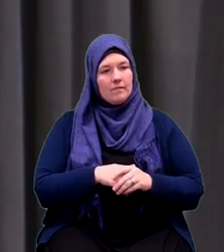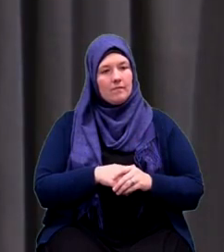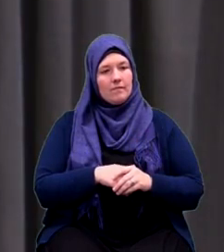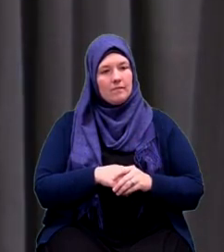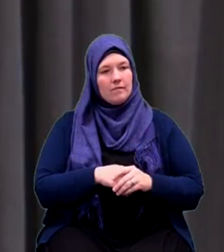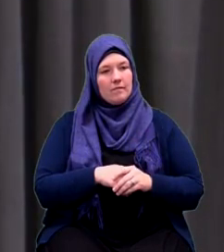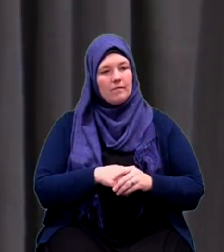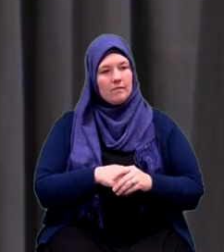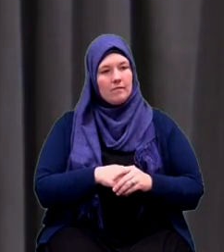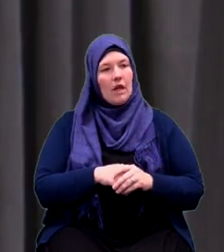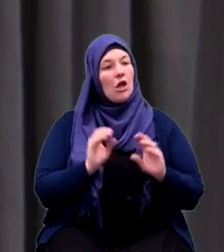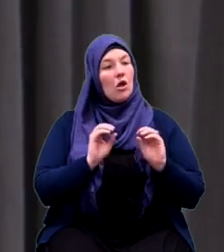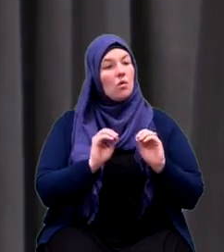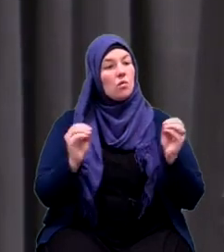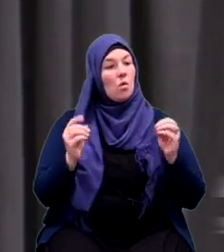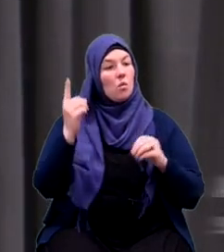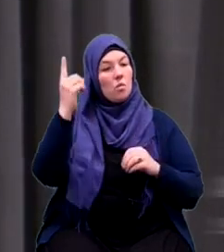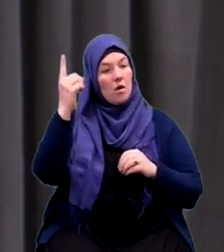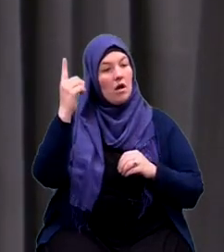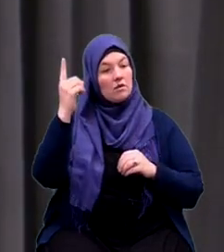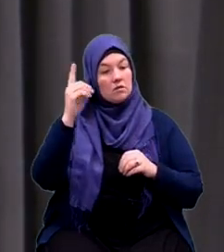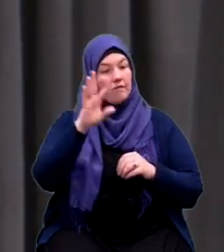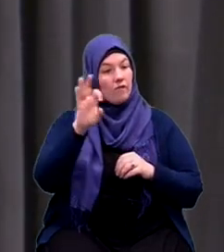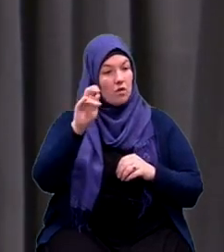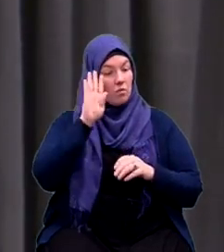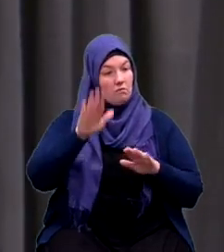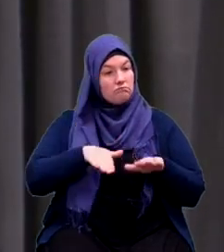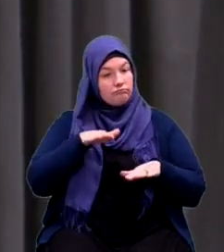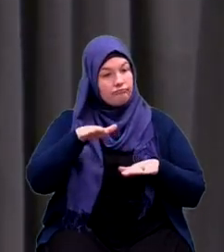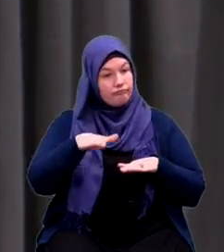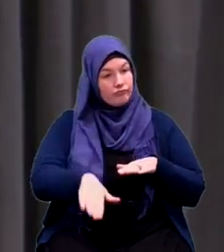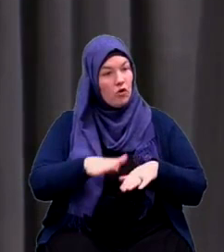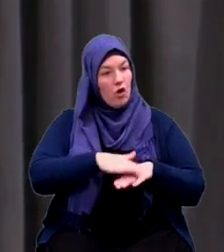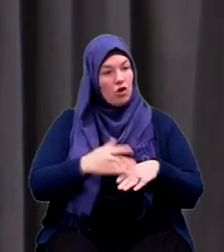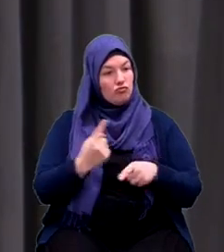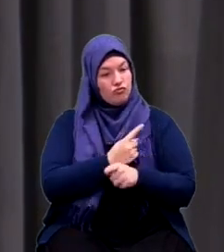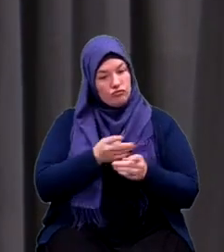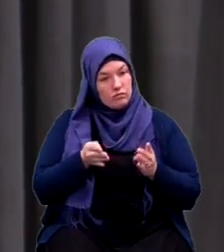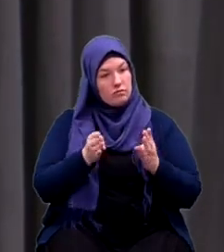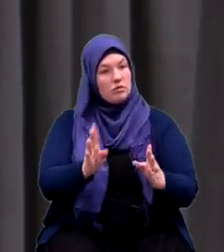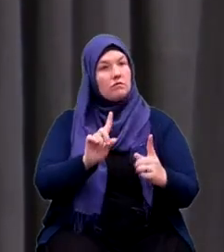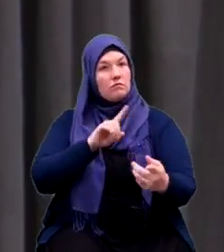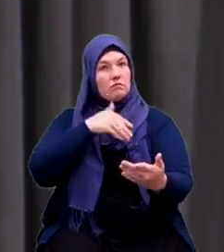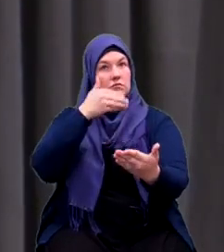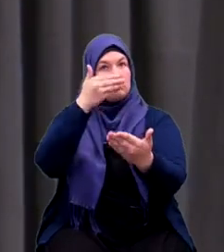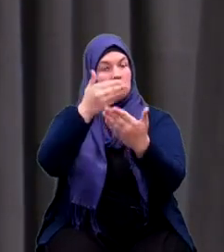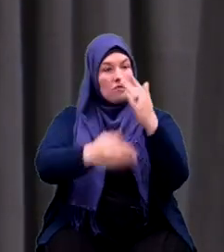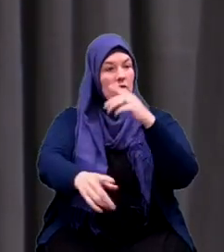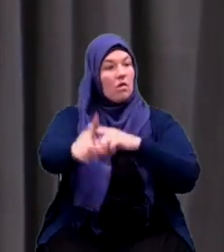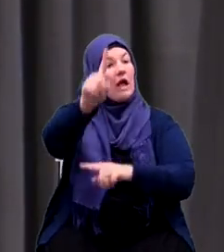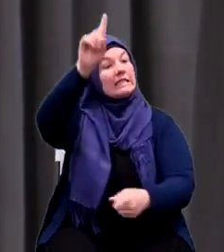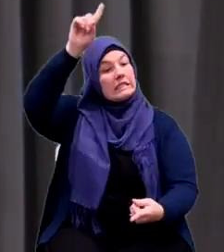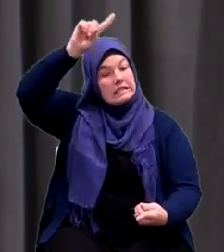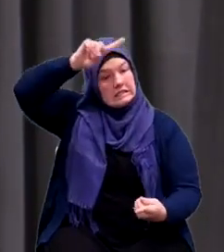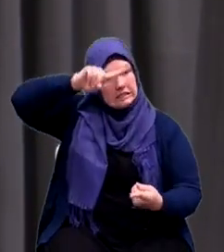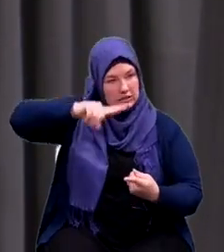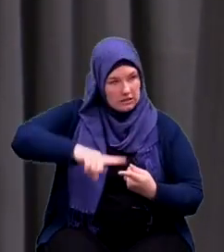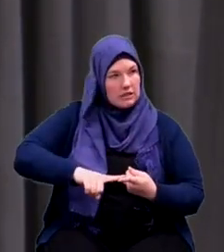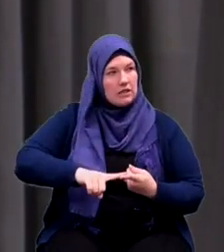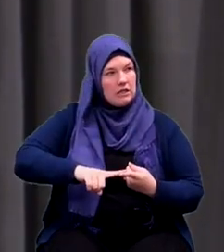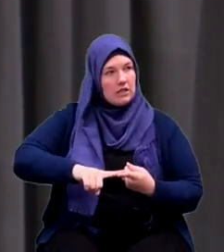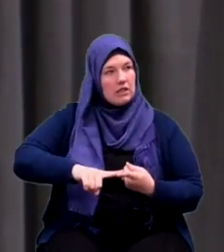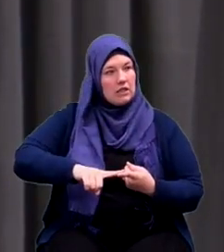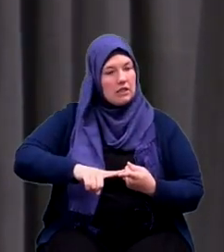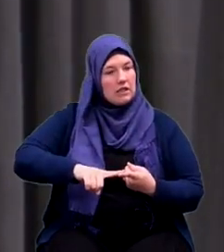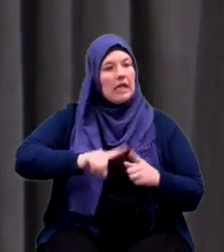Nobody's foot will move a step forward on the straight path towards Allah until he